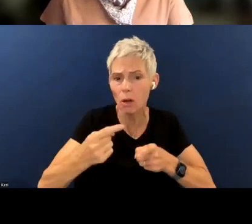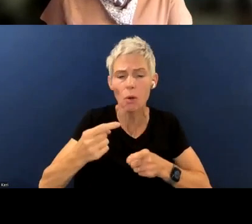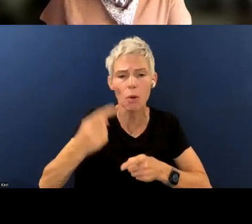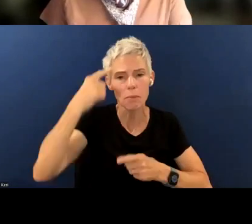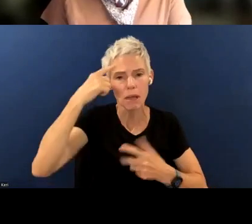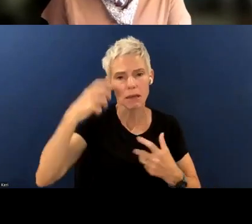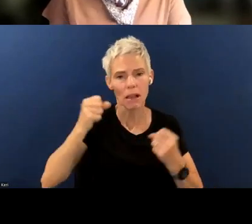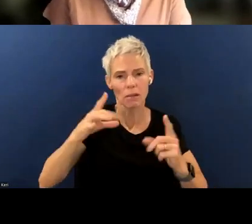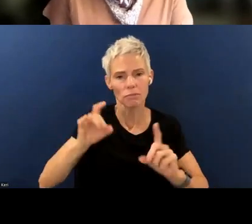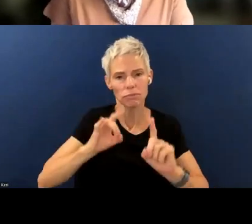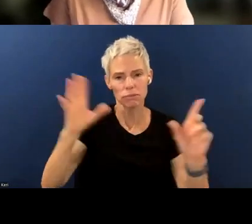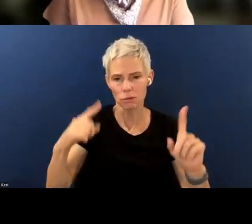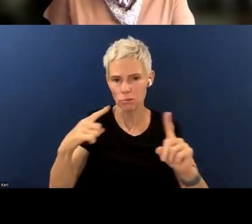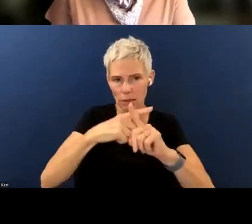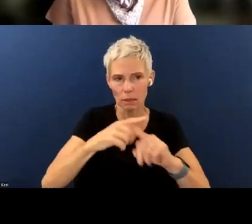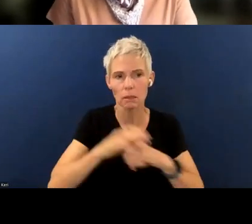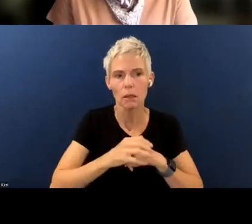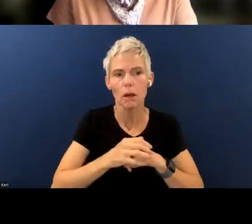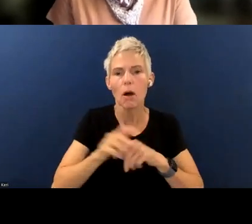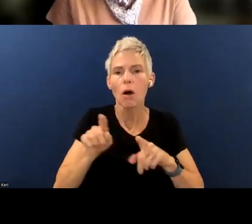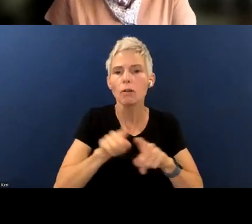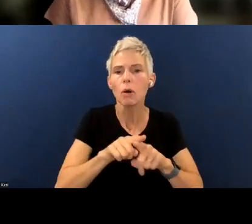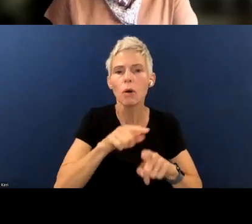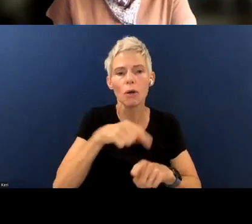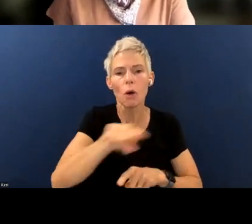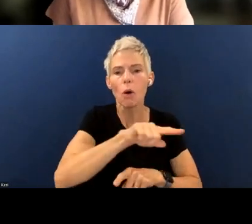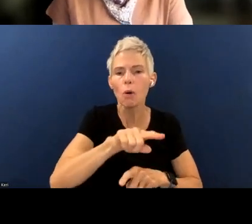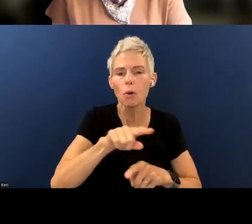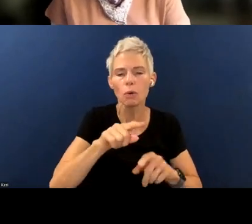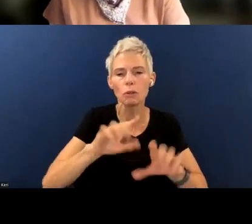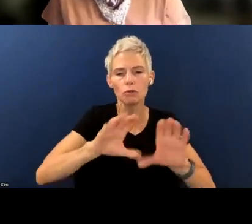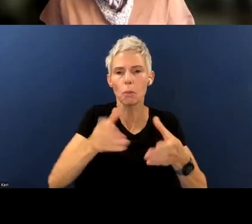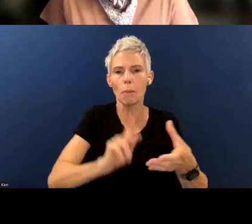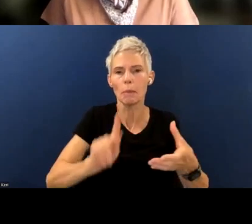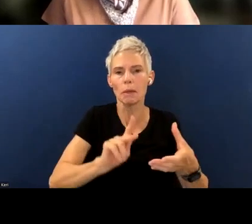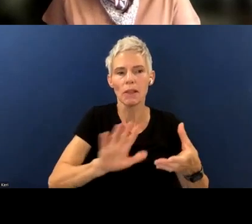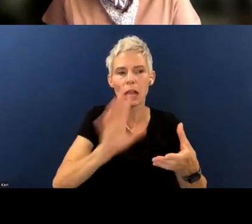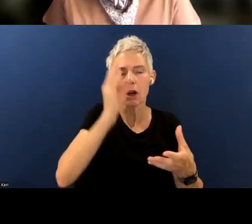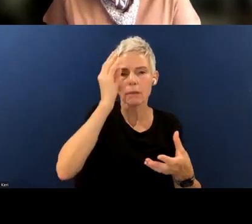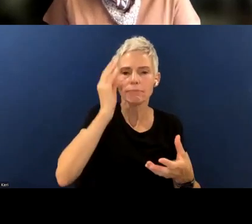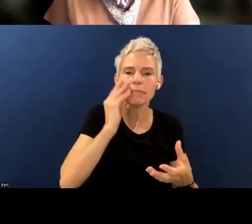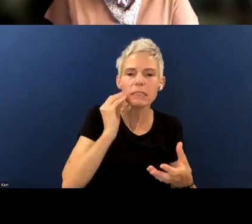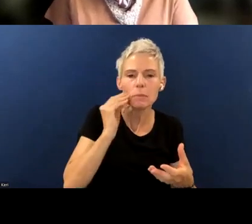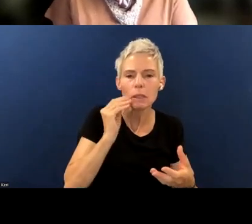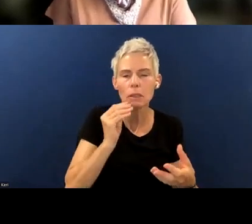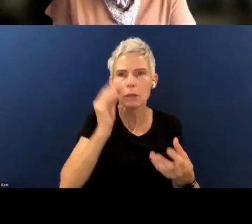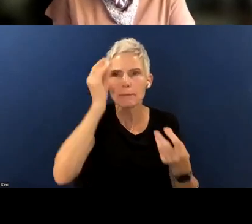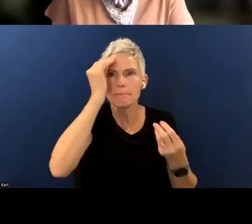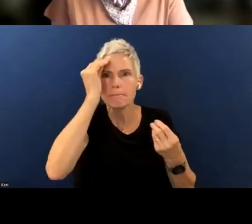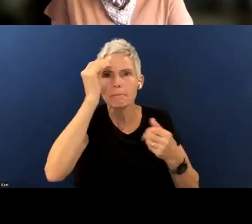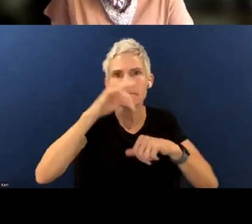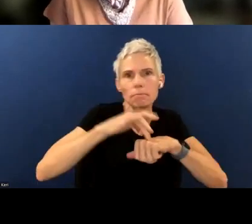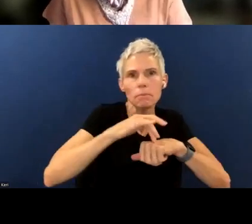asked our disproportionately impacted populations about their experiences with suicidal ideation, and we found some pretty interesting things there, to include